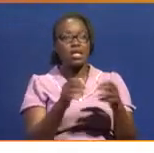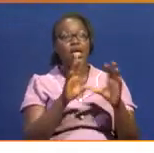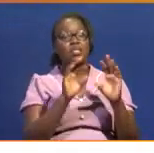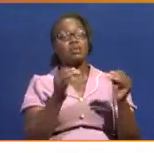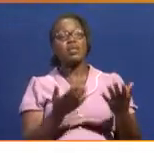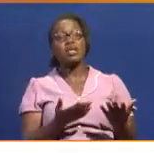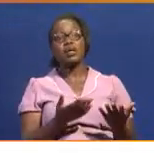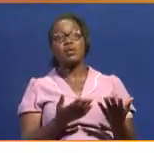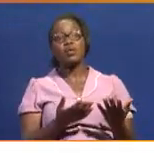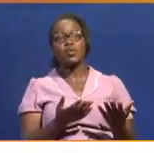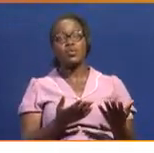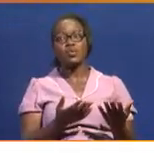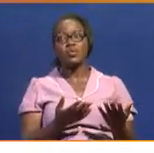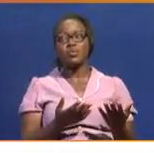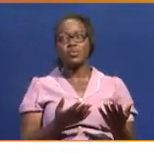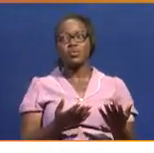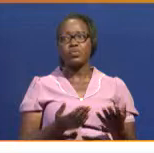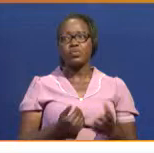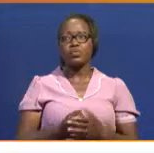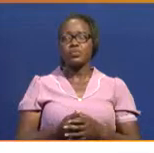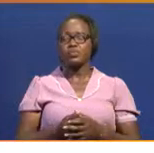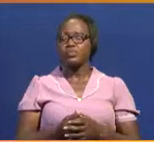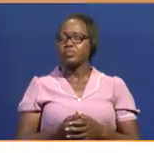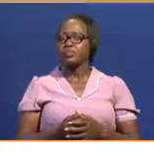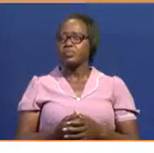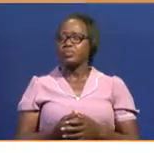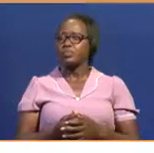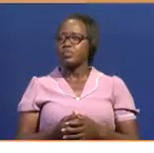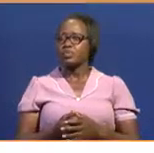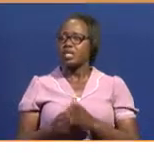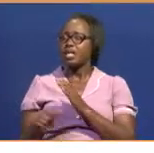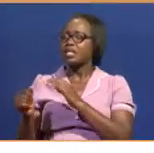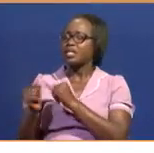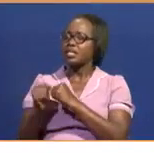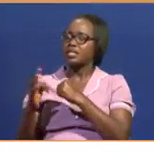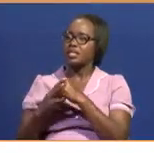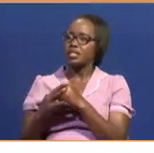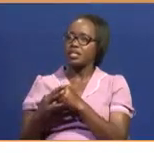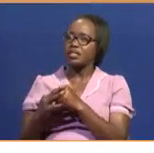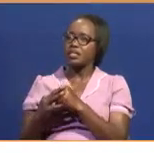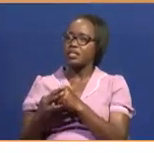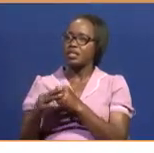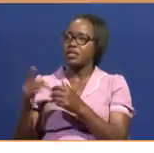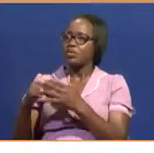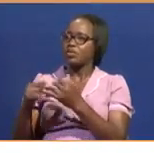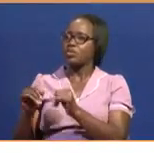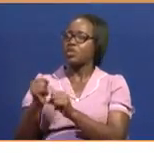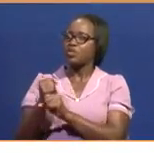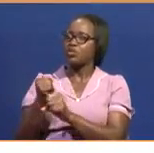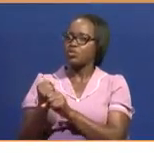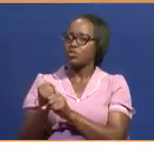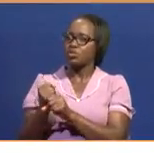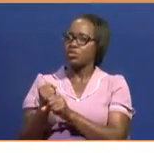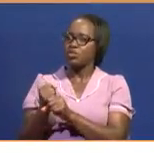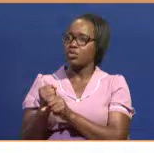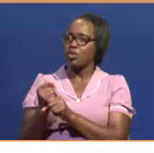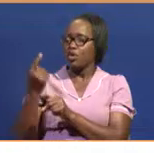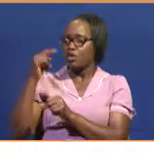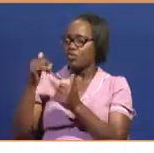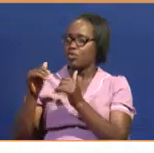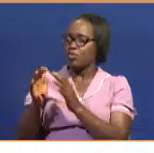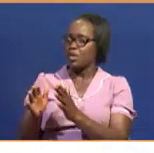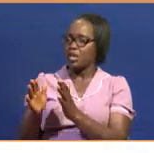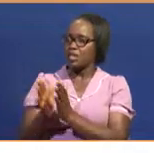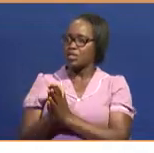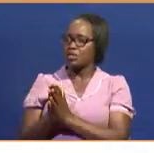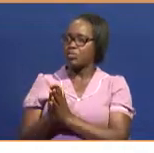that entire 11 Okay. weeks. So for the under 18, so what we try to do, because for players to